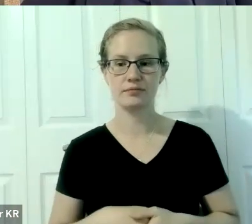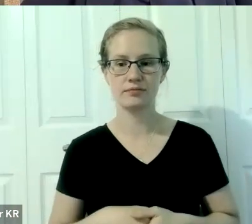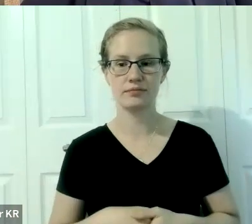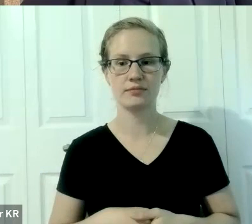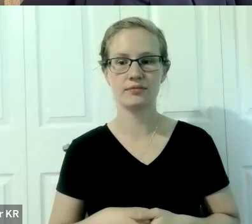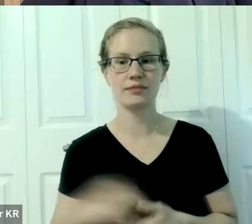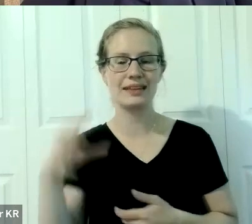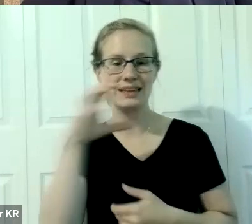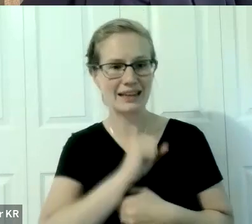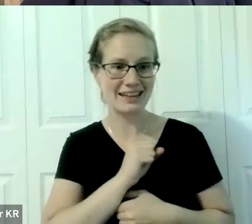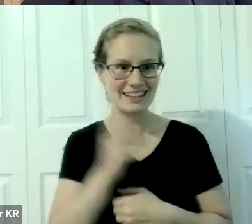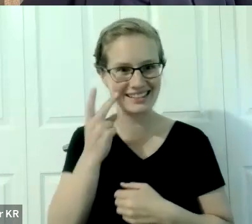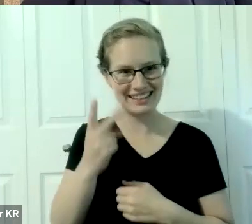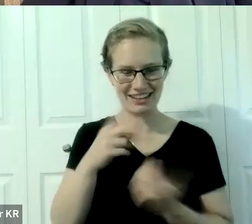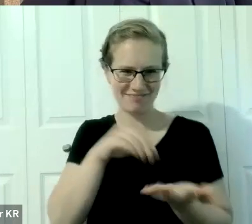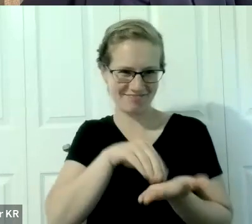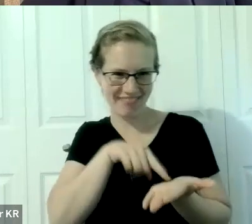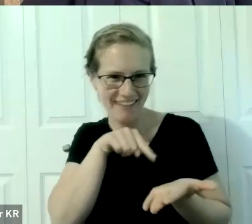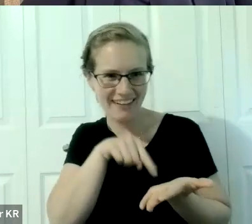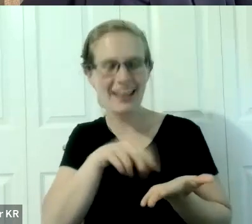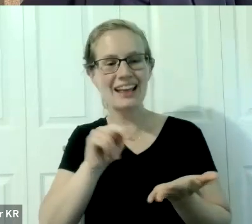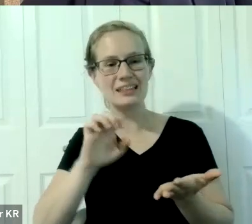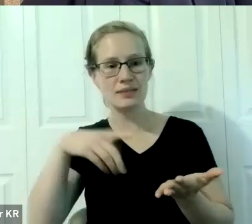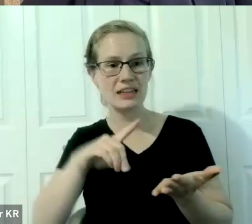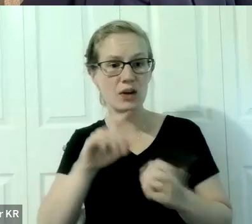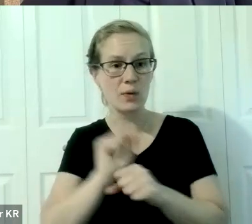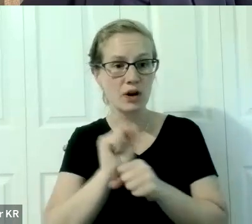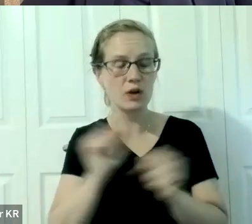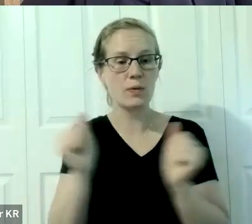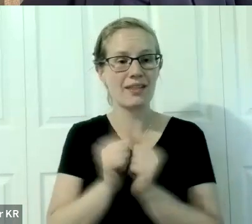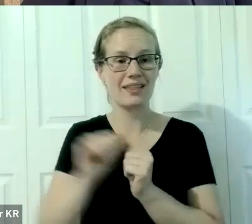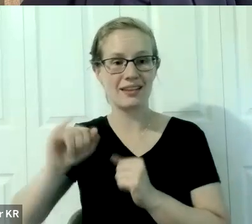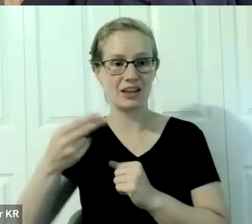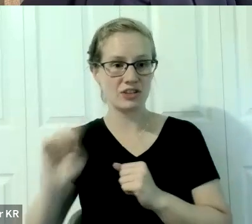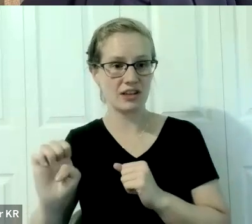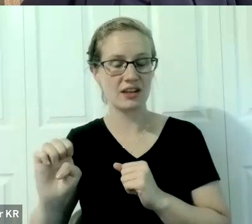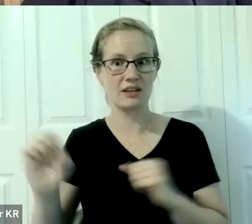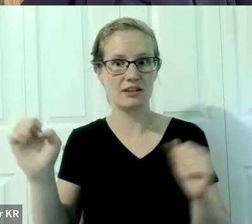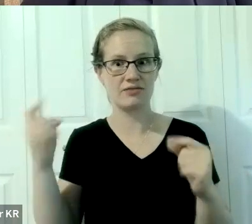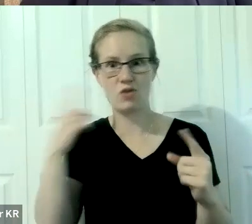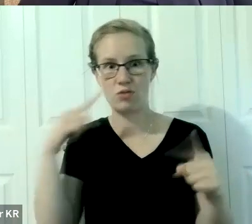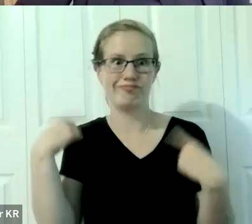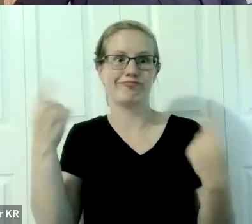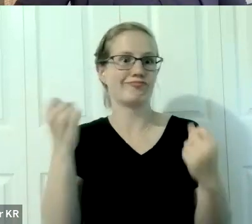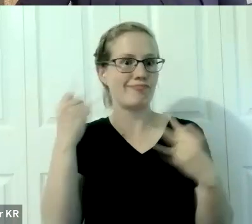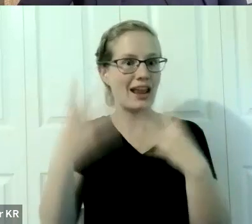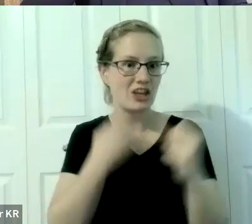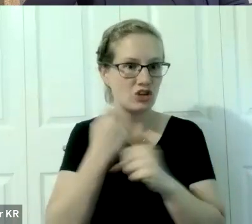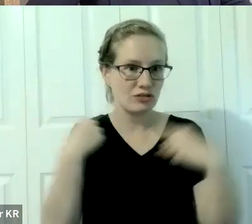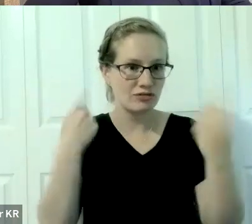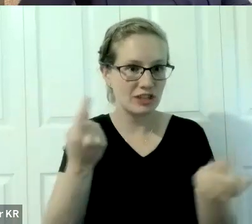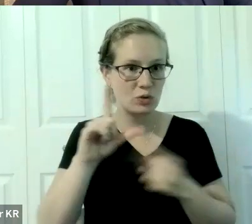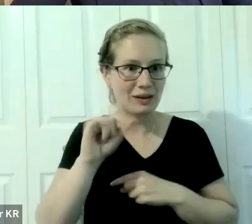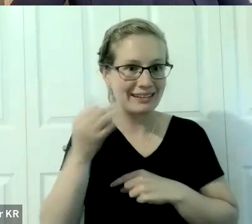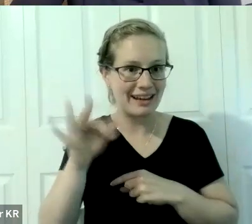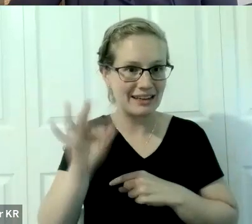And I guess I see here in my notes here is that NCBD has been working with the Institute for Human Ecology for many years now, since 2019,